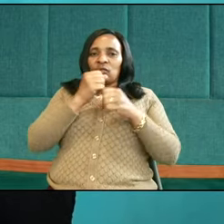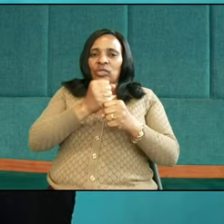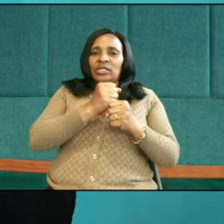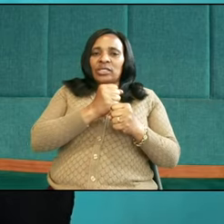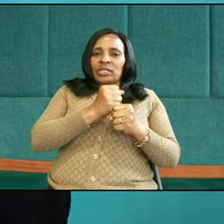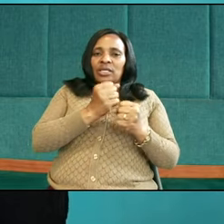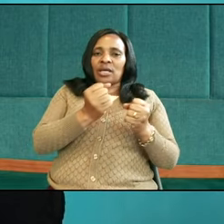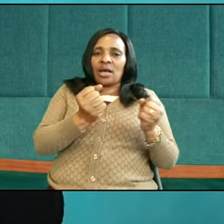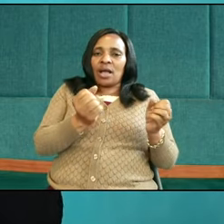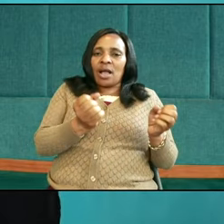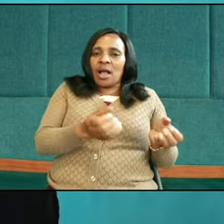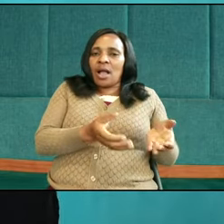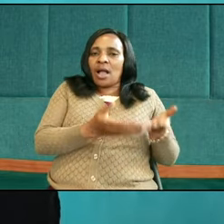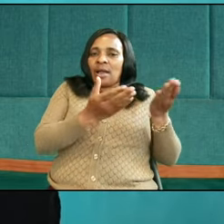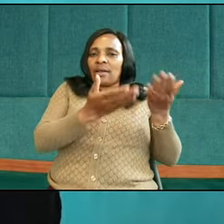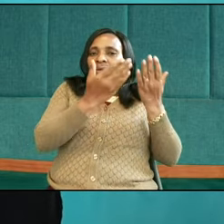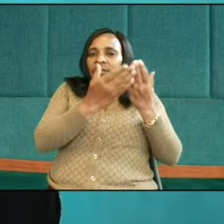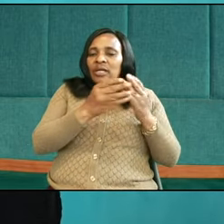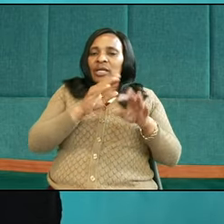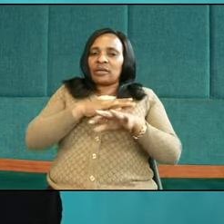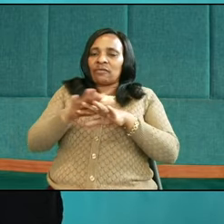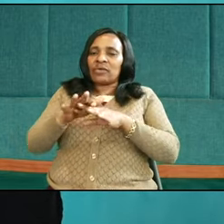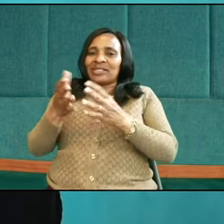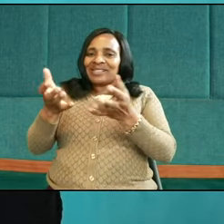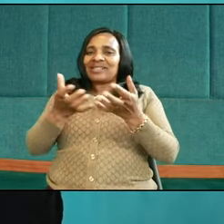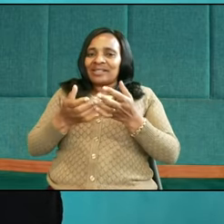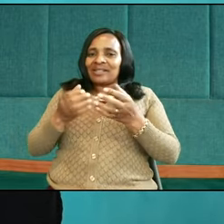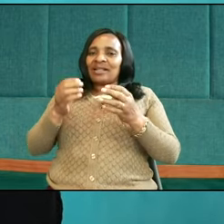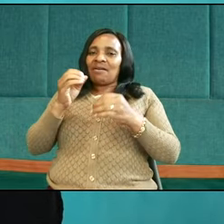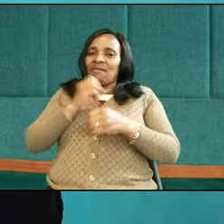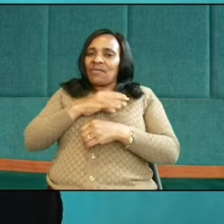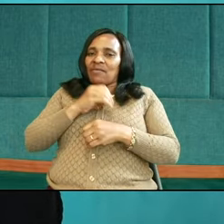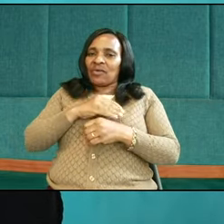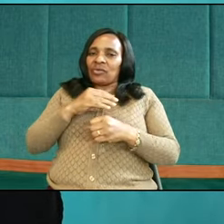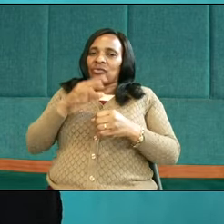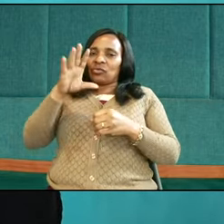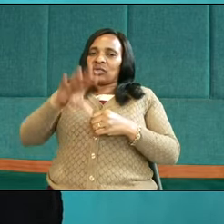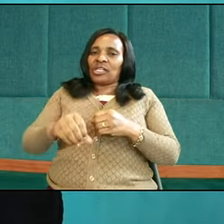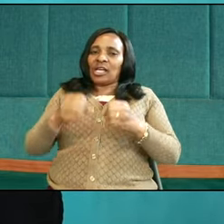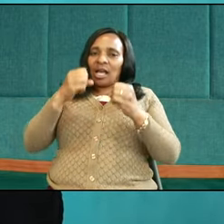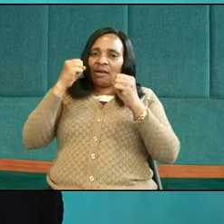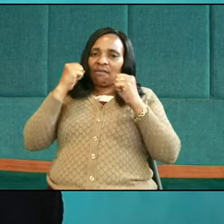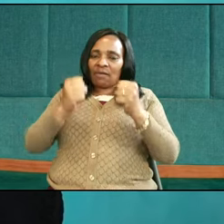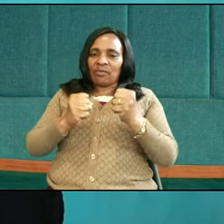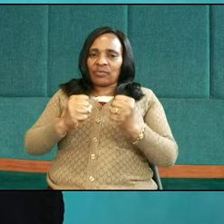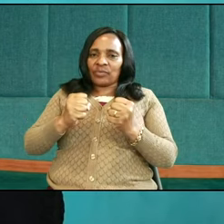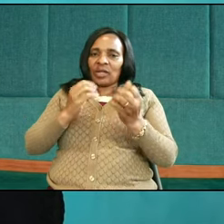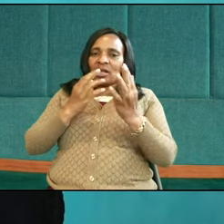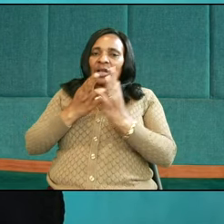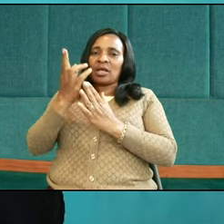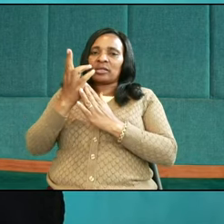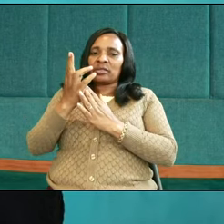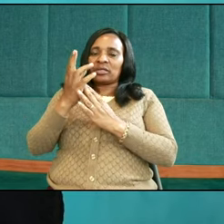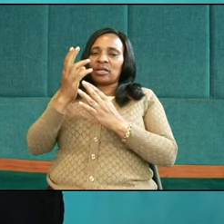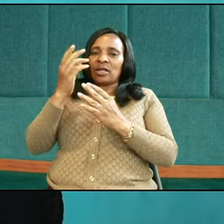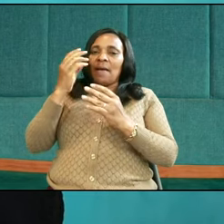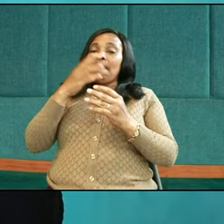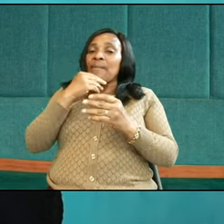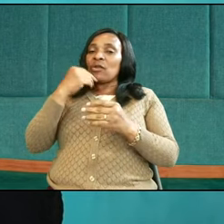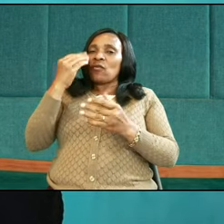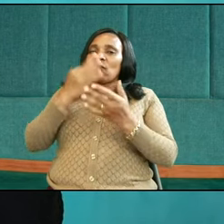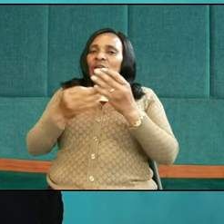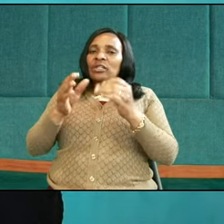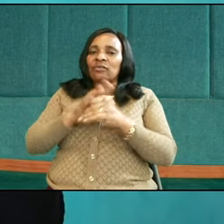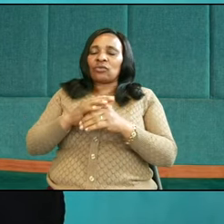and influence of all are needed, are afraid to take a firm stand for the right. He calls for men who will be faithful and